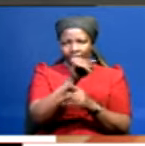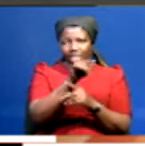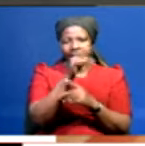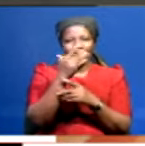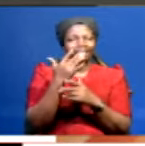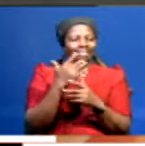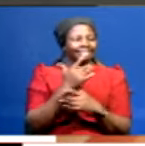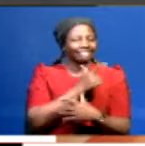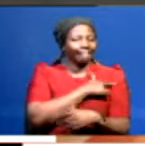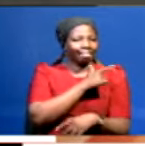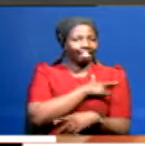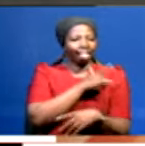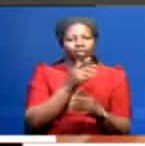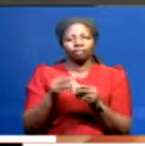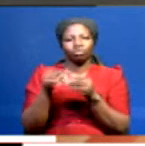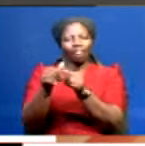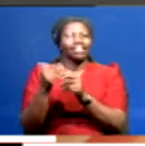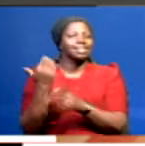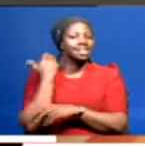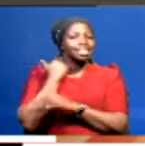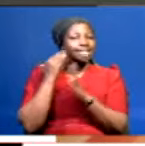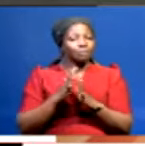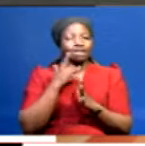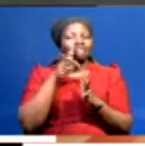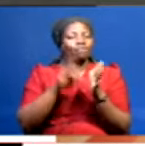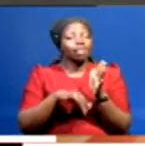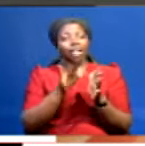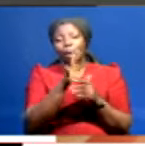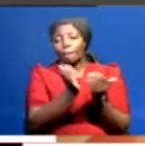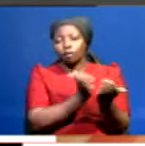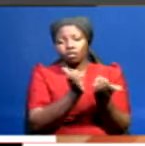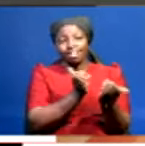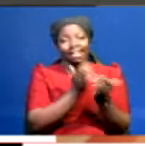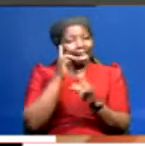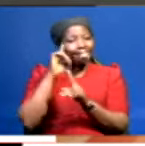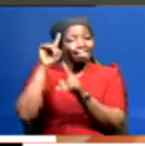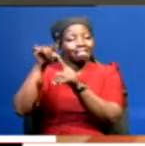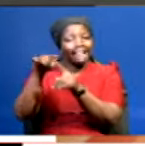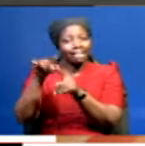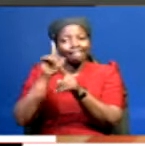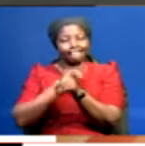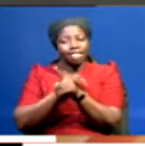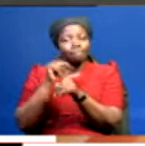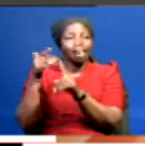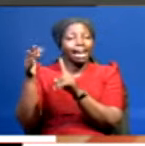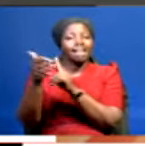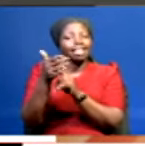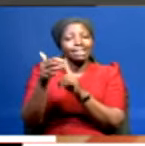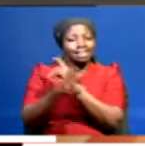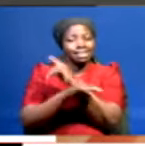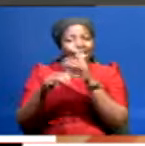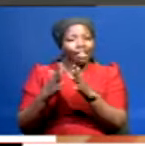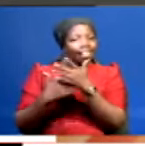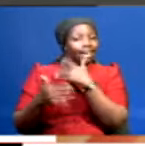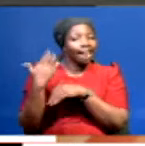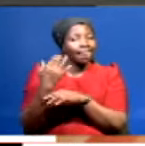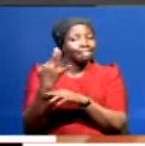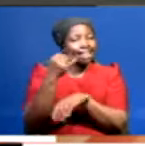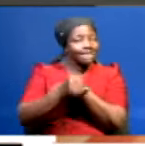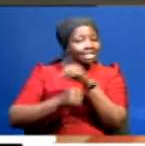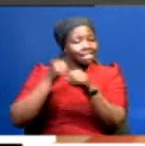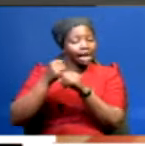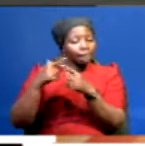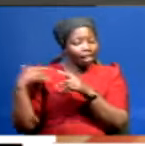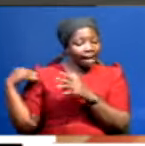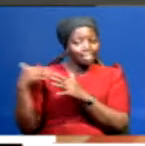Red Sea Petrol Station claims his business premises has been targeted by burglars for the past 3 years and police are yet to arrest